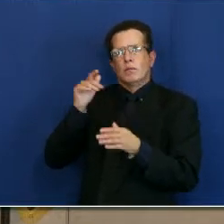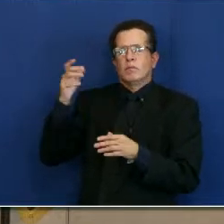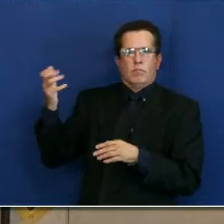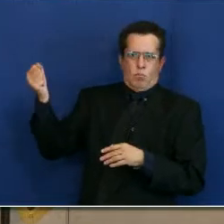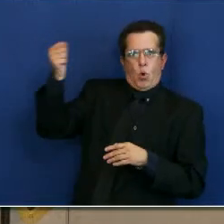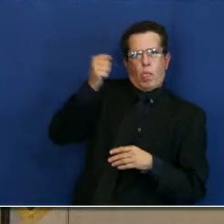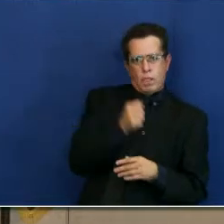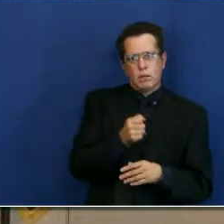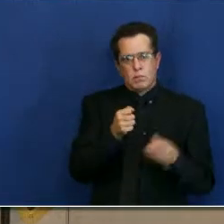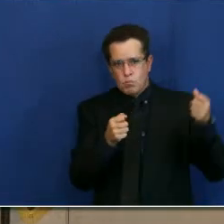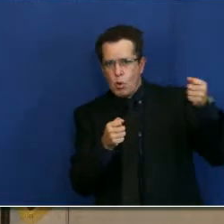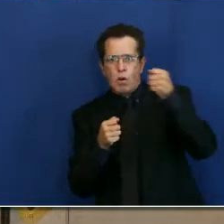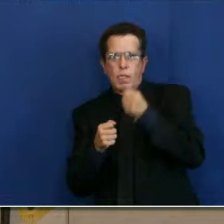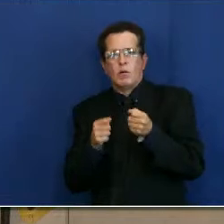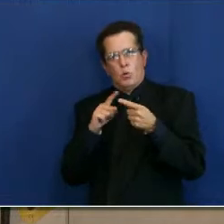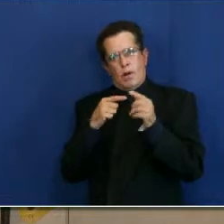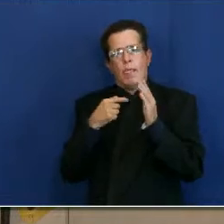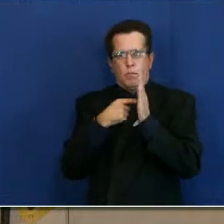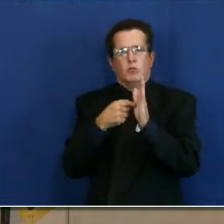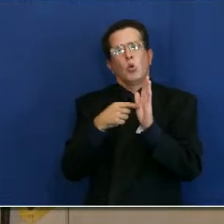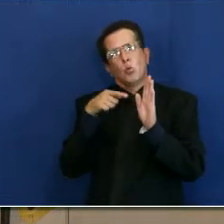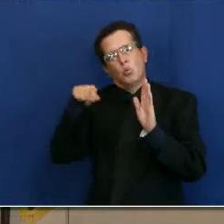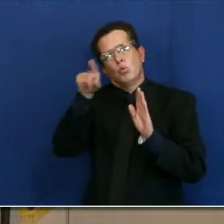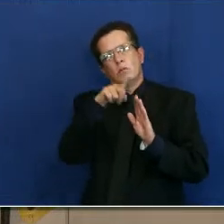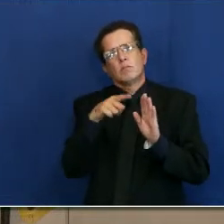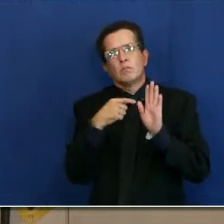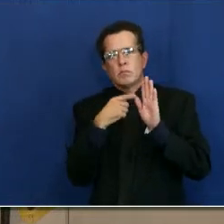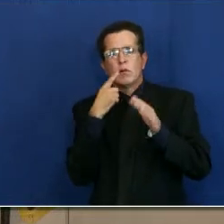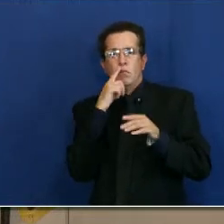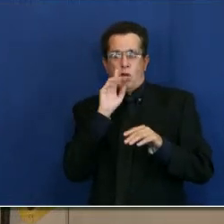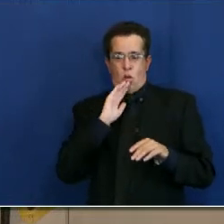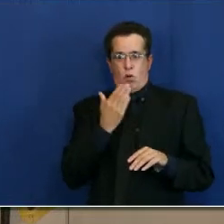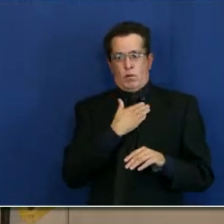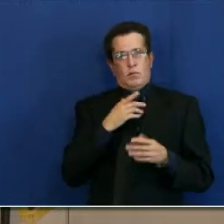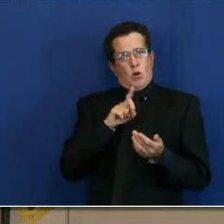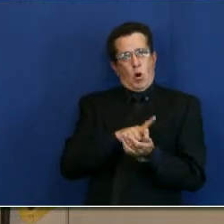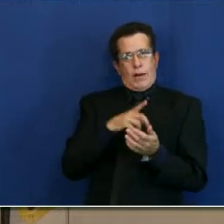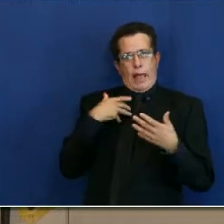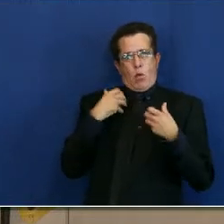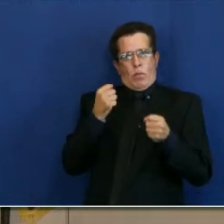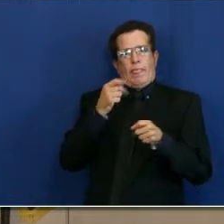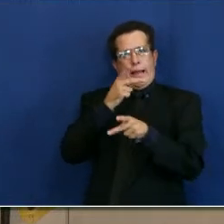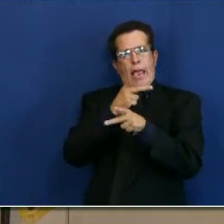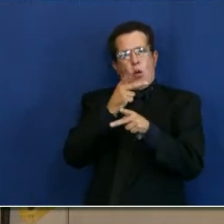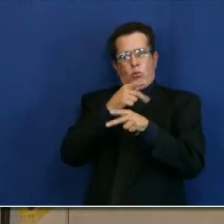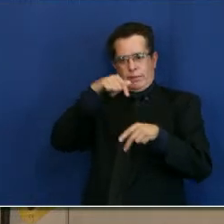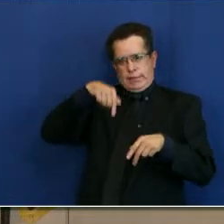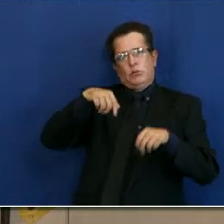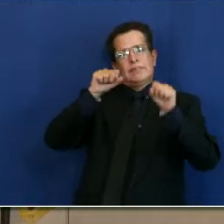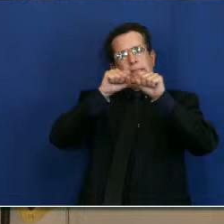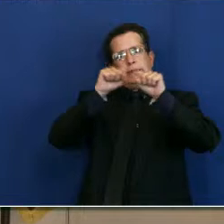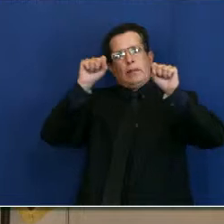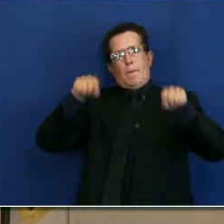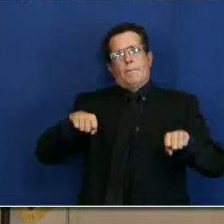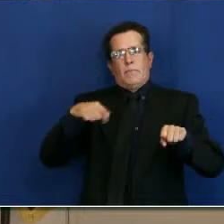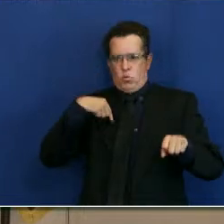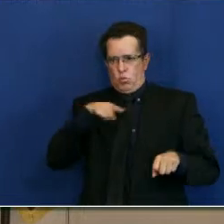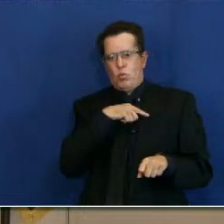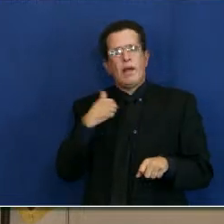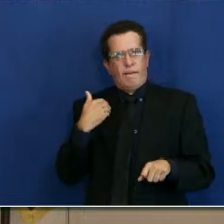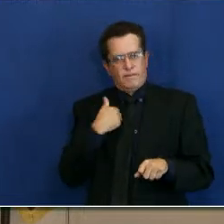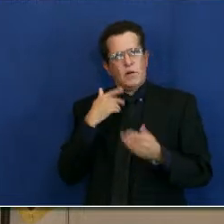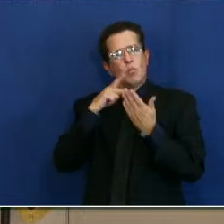those messages. And actually, our local healthcare system has outreach